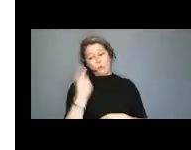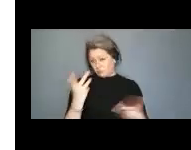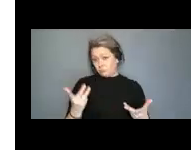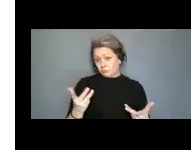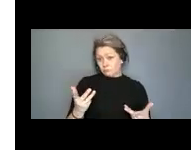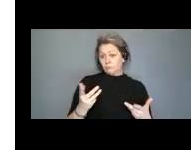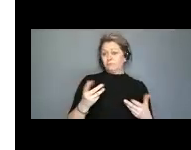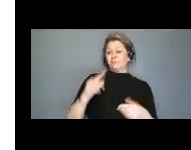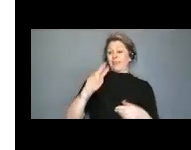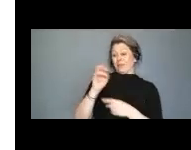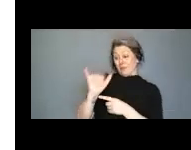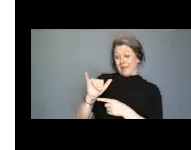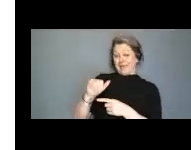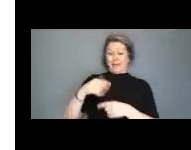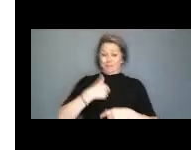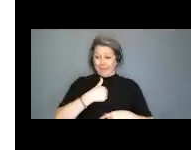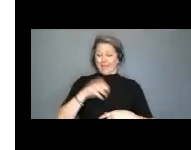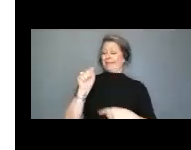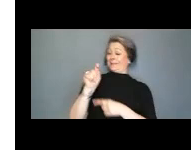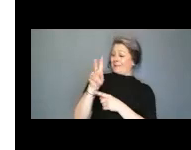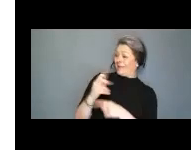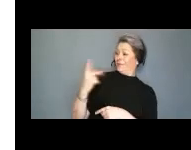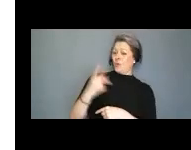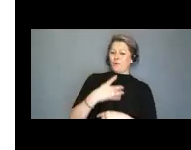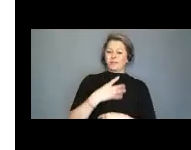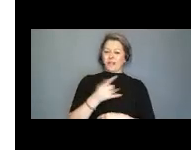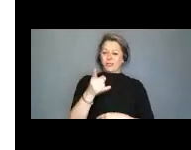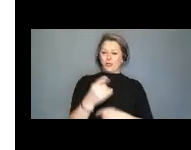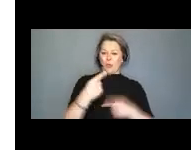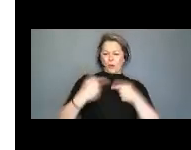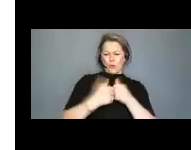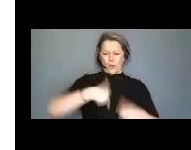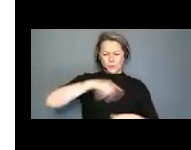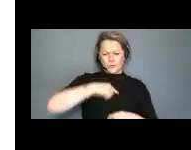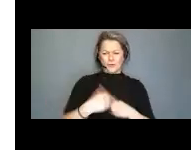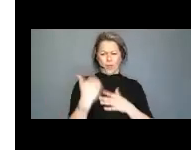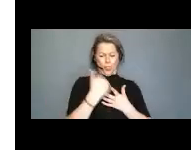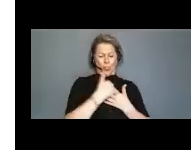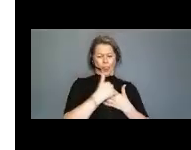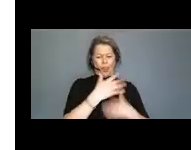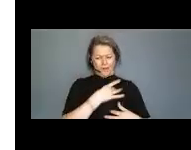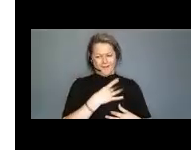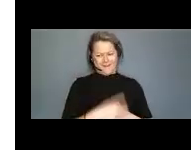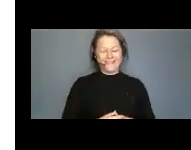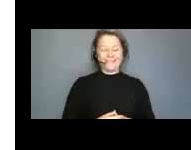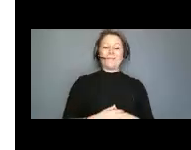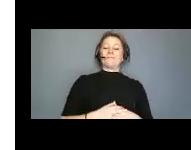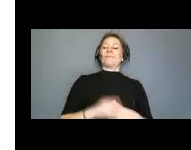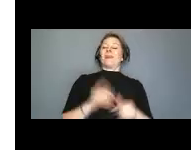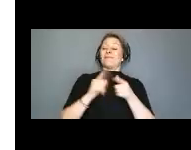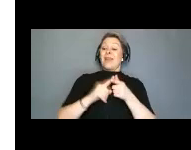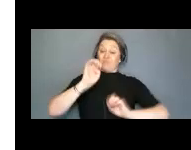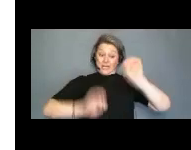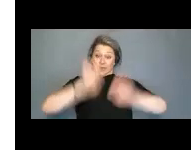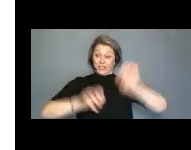and disagreed with. So please feel free to do that. And then we'll also share an evaluation with you of the session, because it's